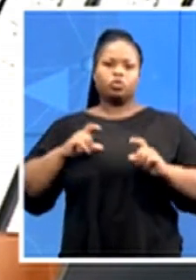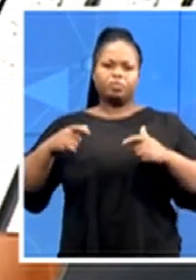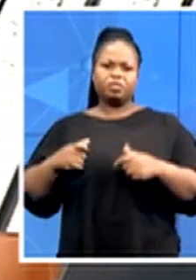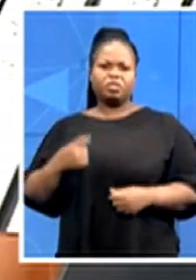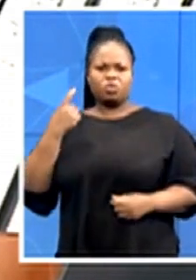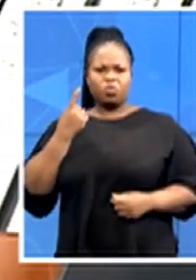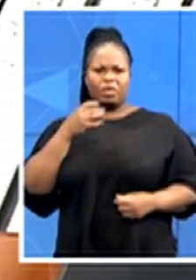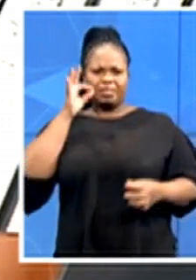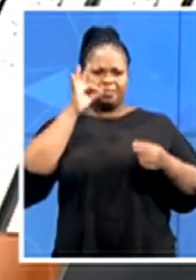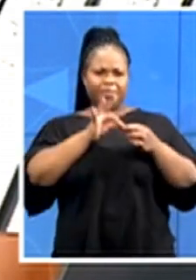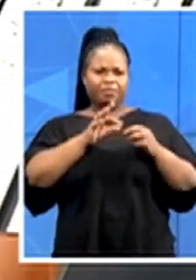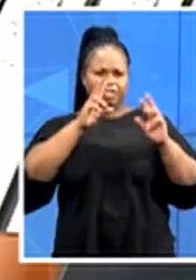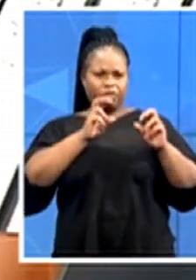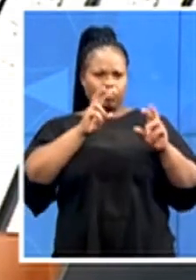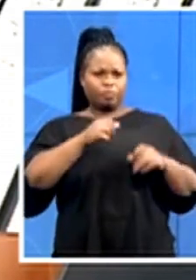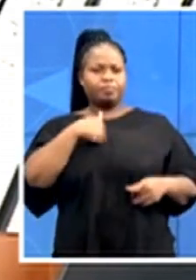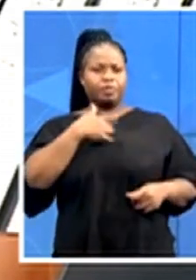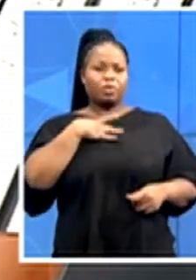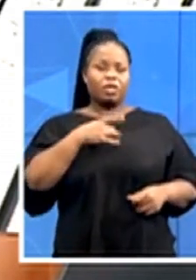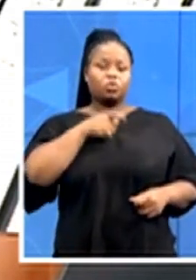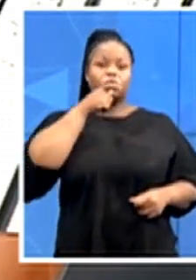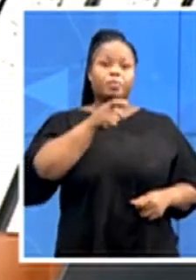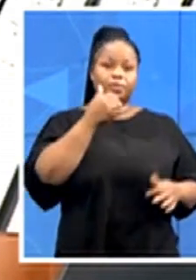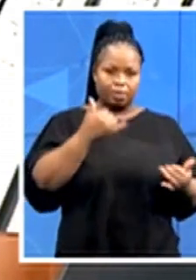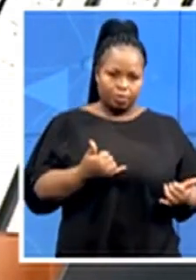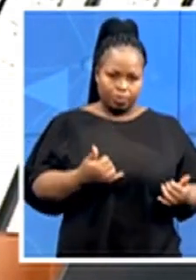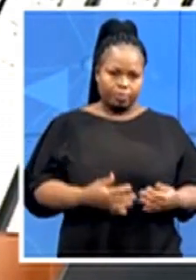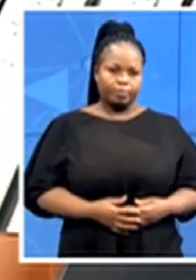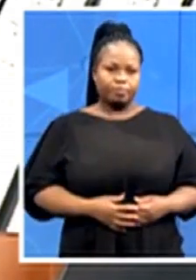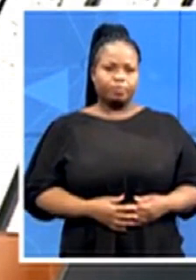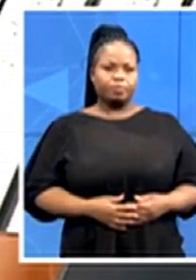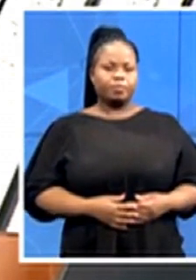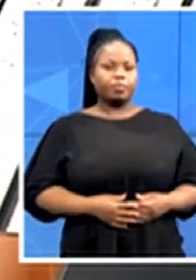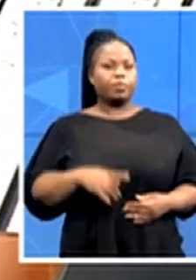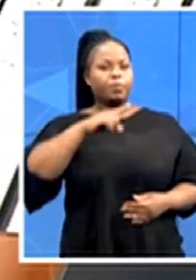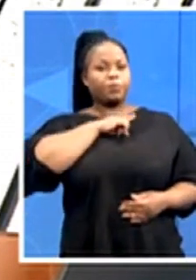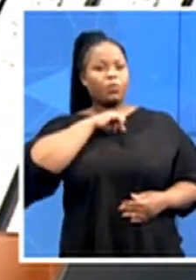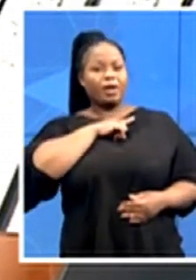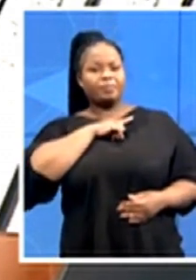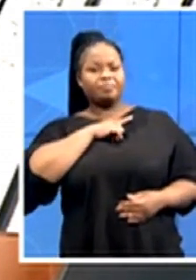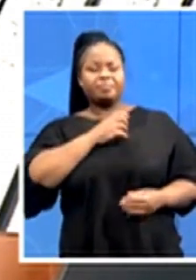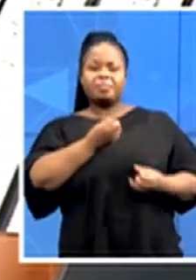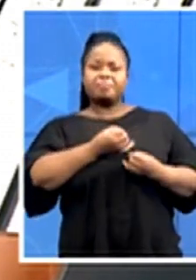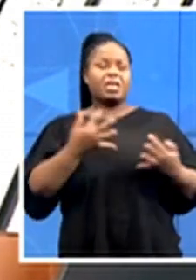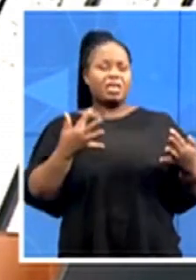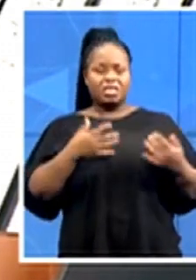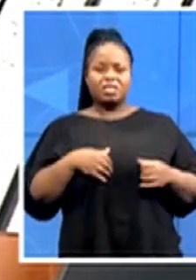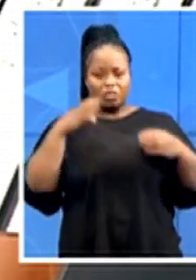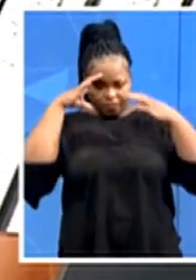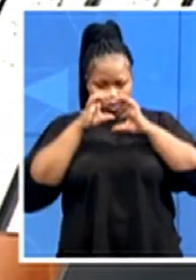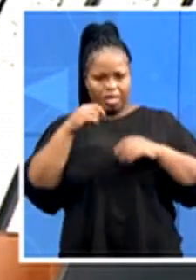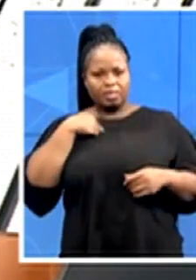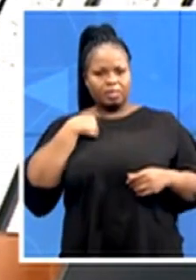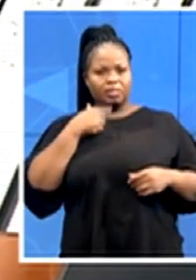to comment now, since it has received such widespread attention and can easily